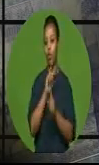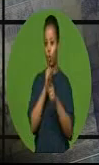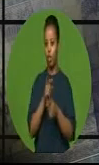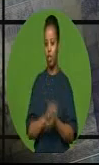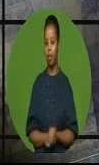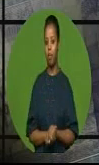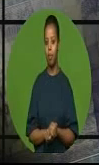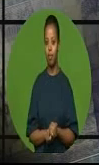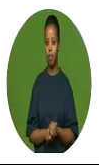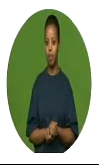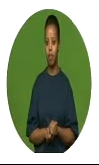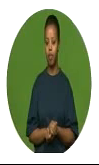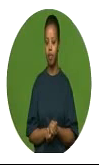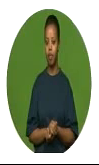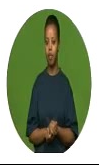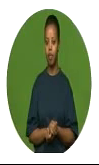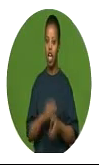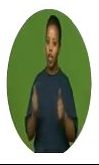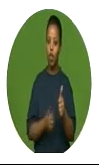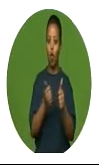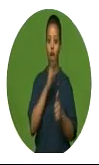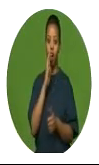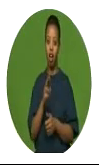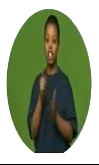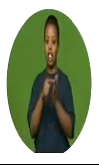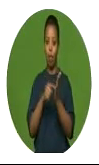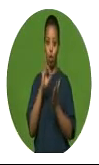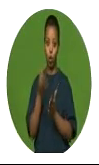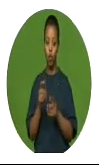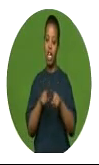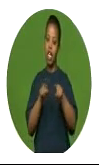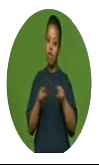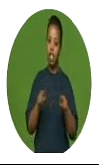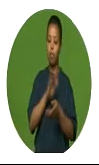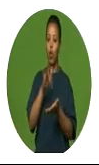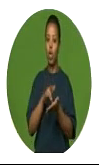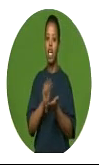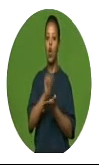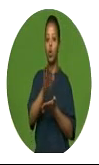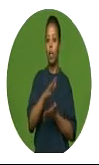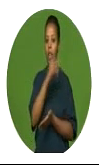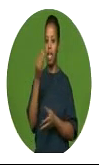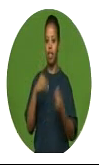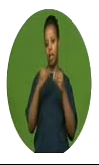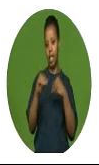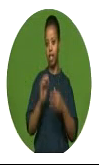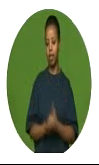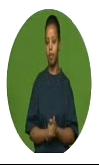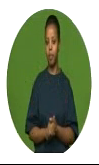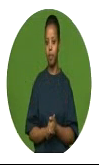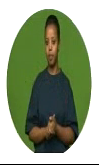your responses. Following are the points of difference between consignment and